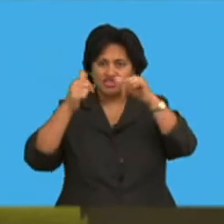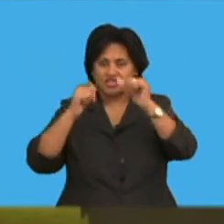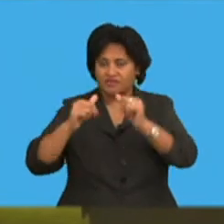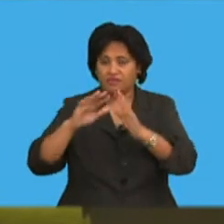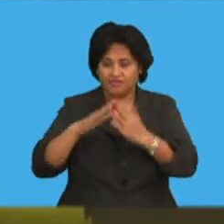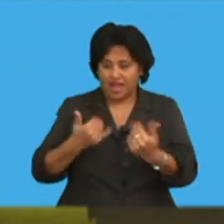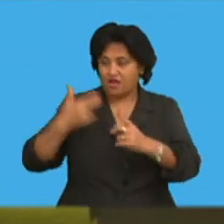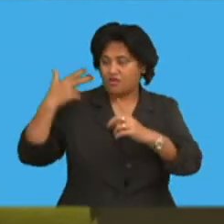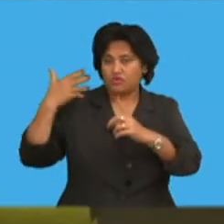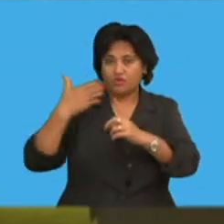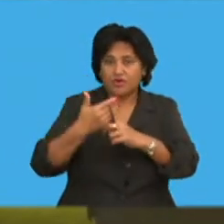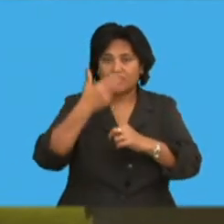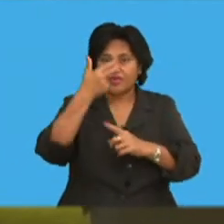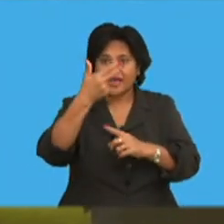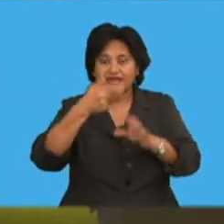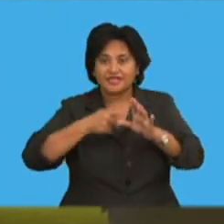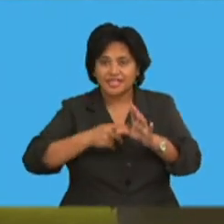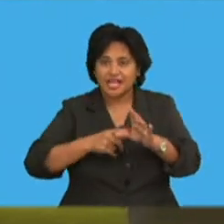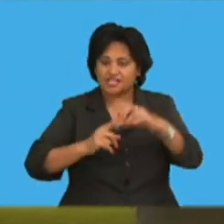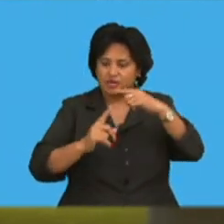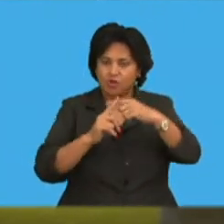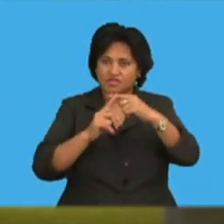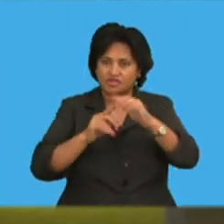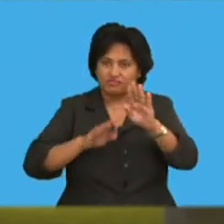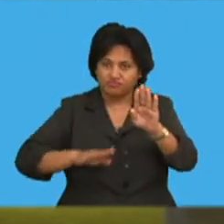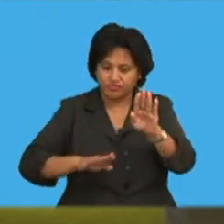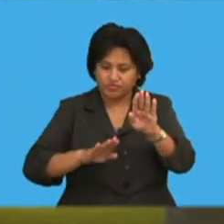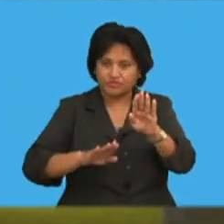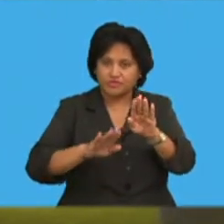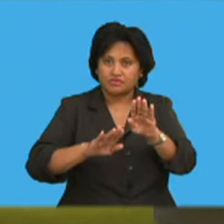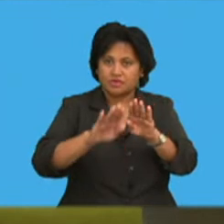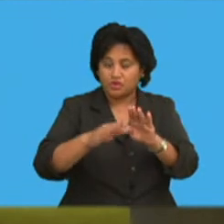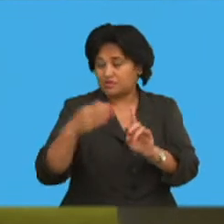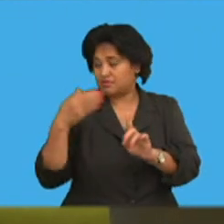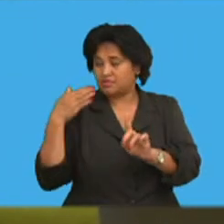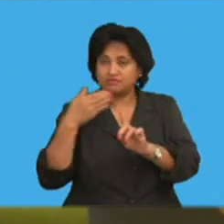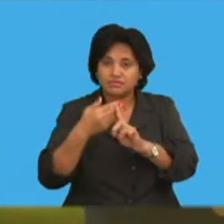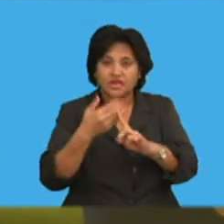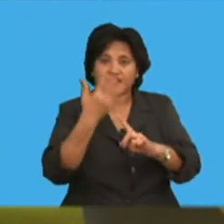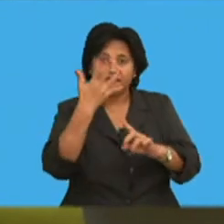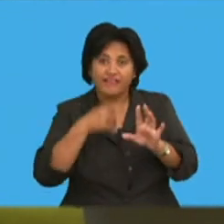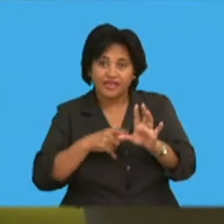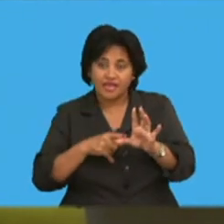of positive growth, Madam Speaker, and over the past 5 years, we have experienced an average growth.